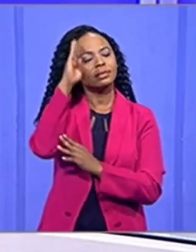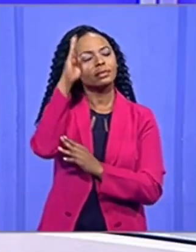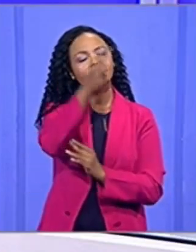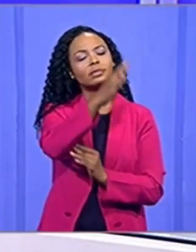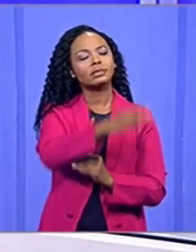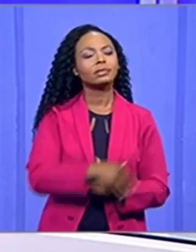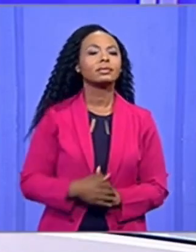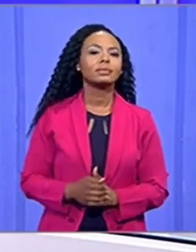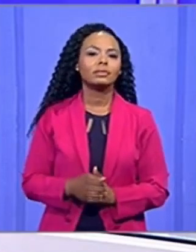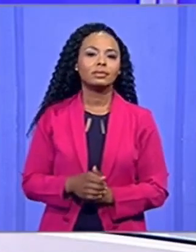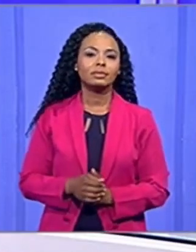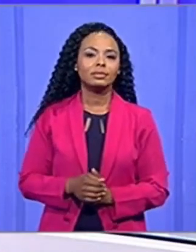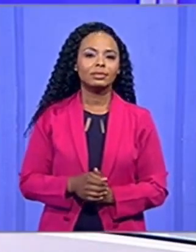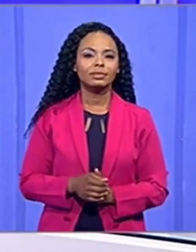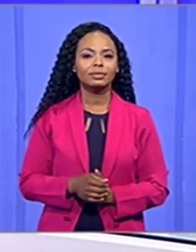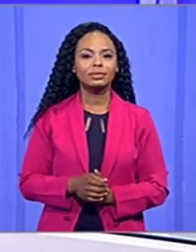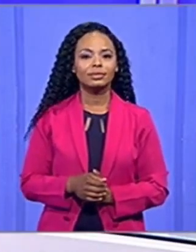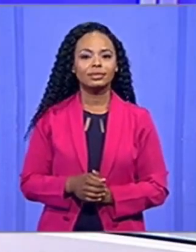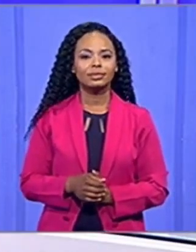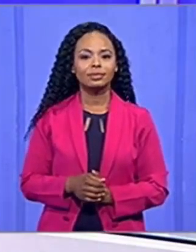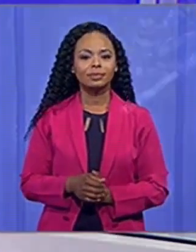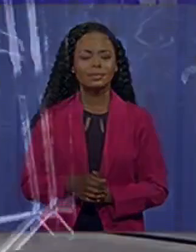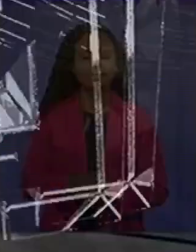sentle kagiso.